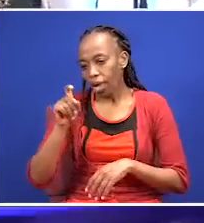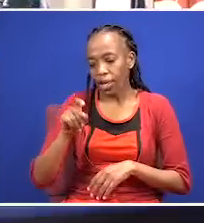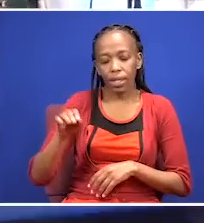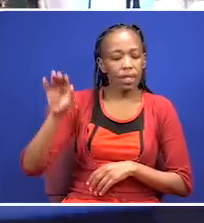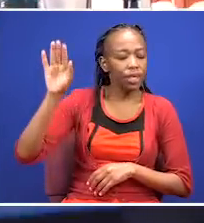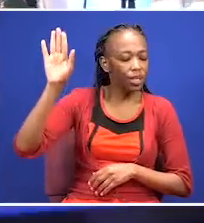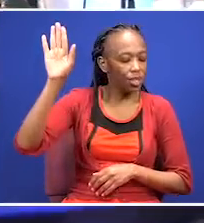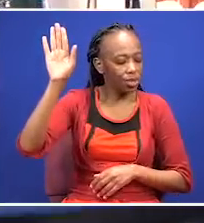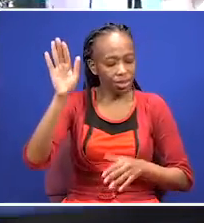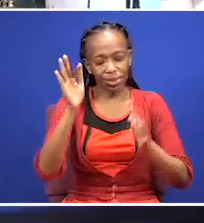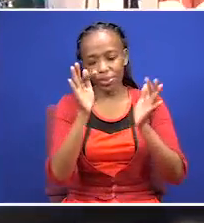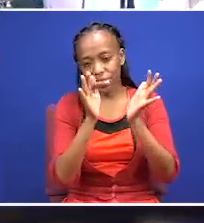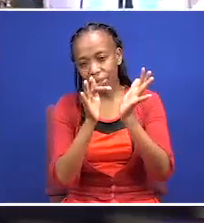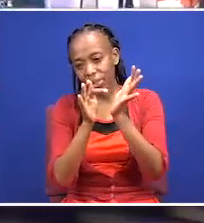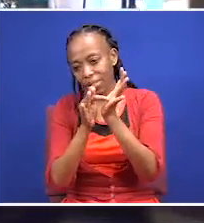yes